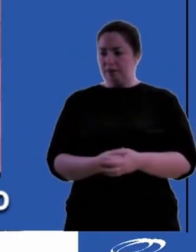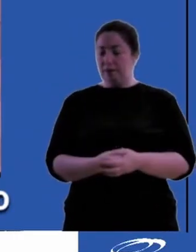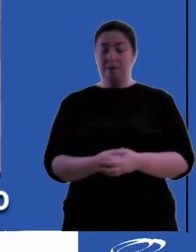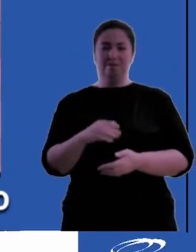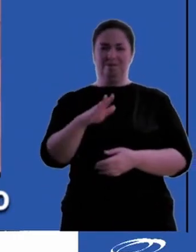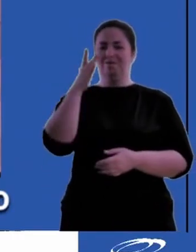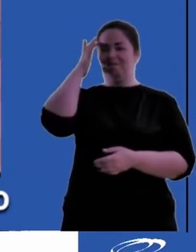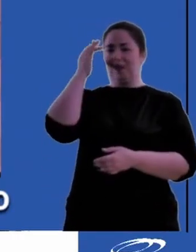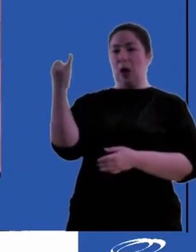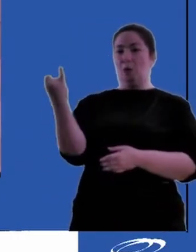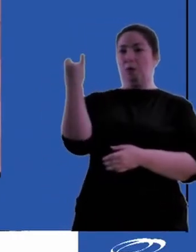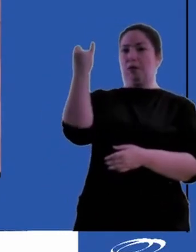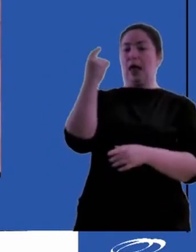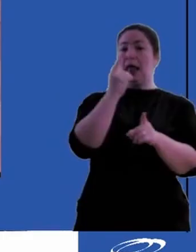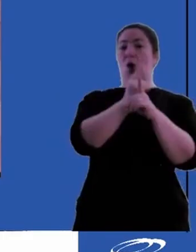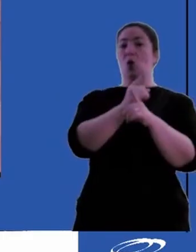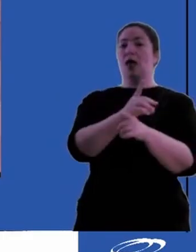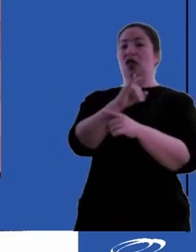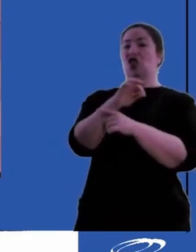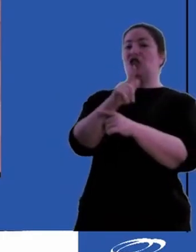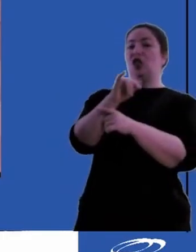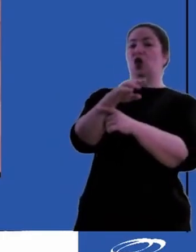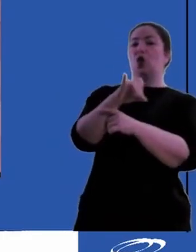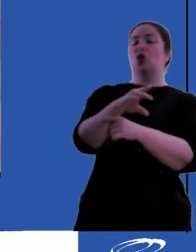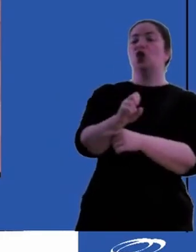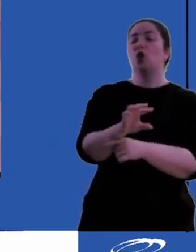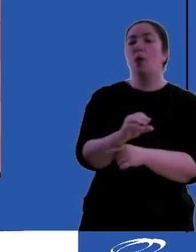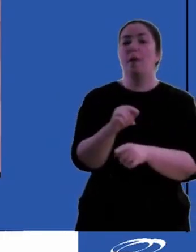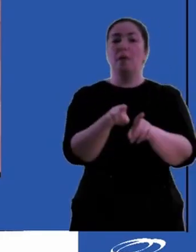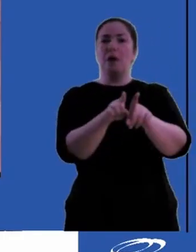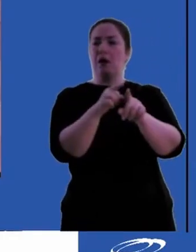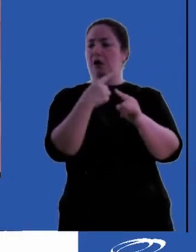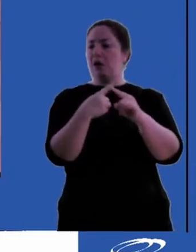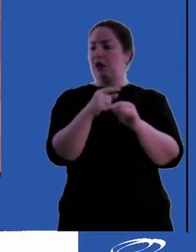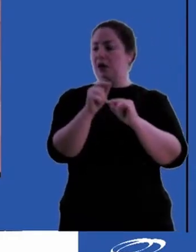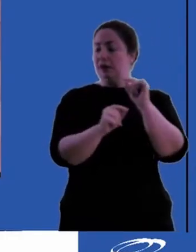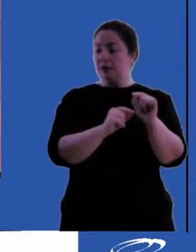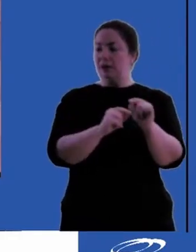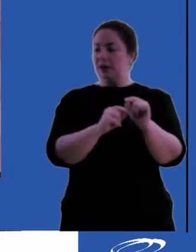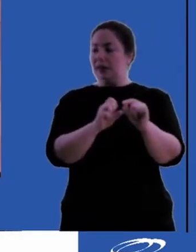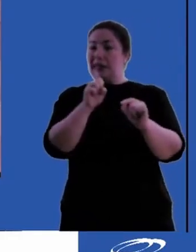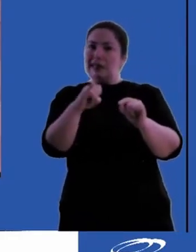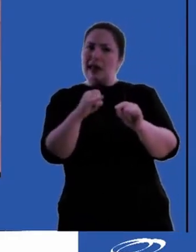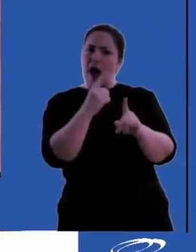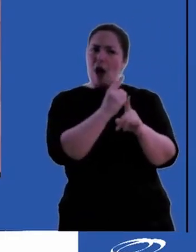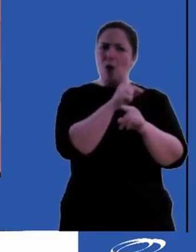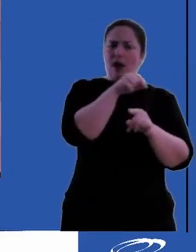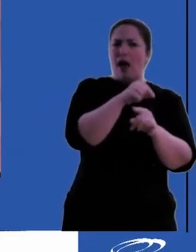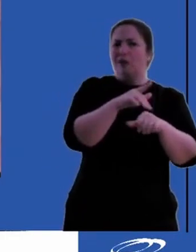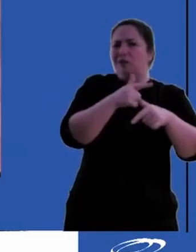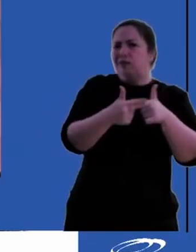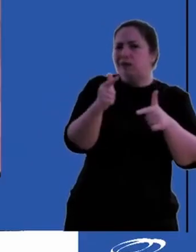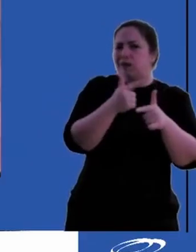for diagnostics because it really helps inform where we're going to go looking for the organisms if we want to find them in periprosthetic joint